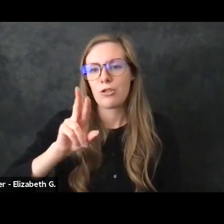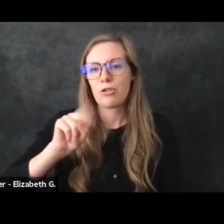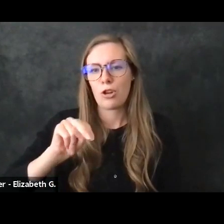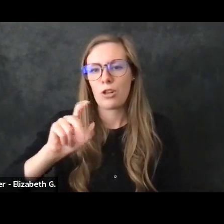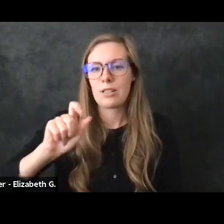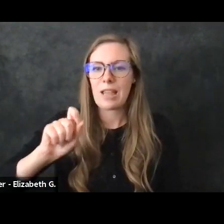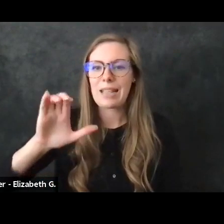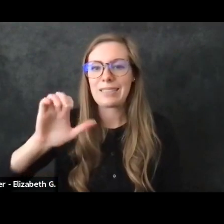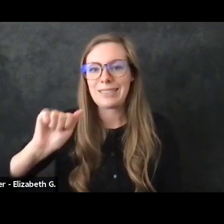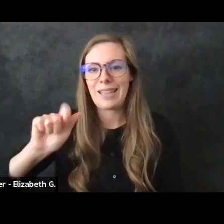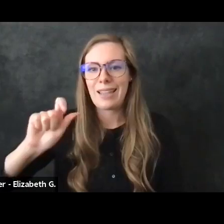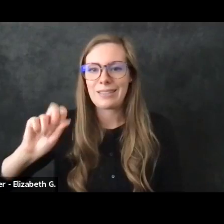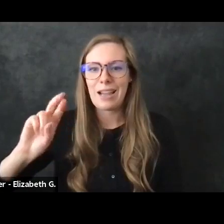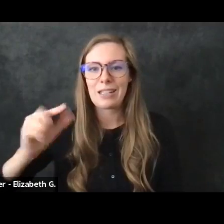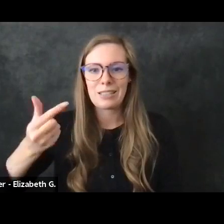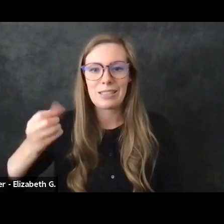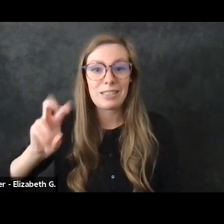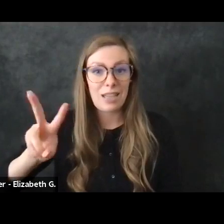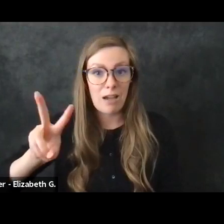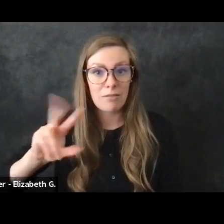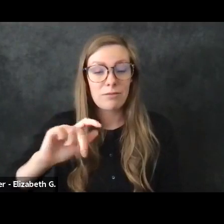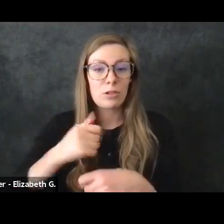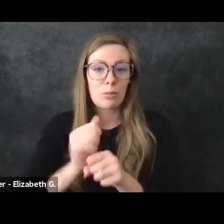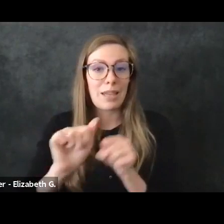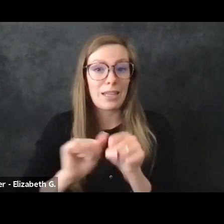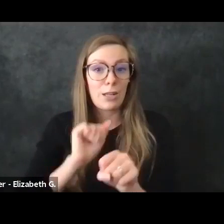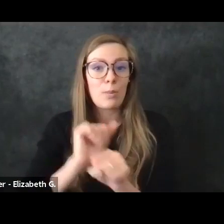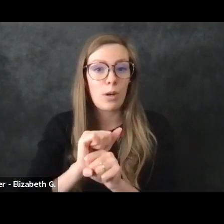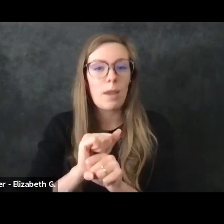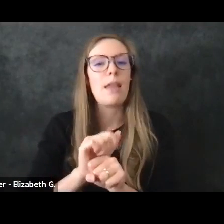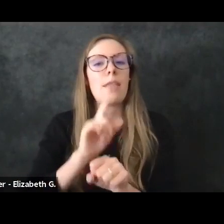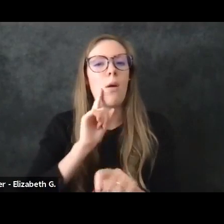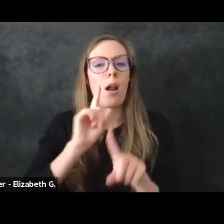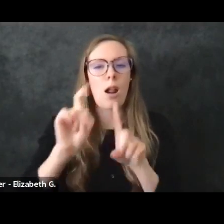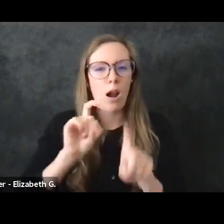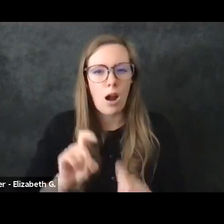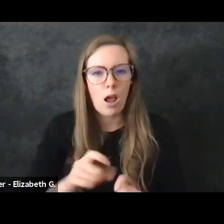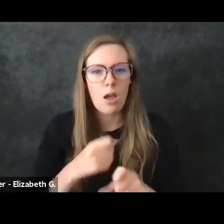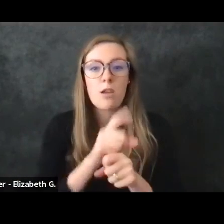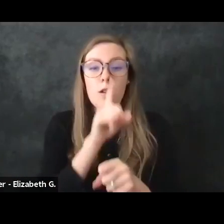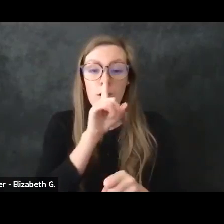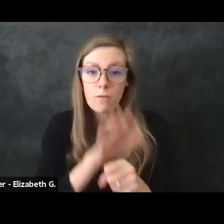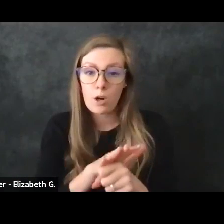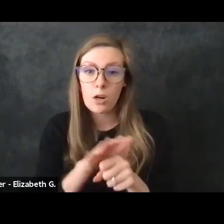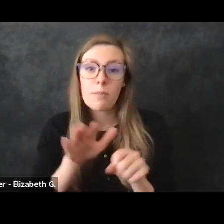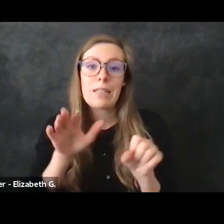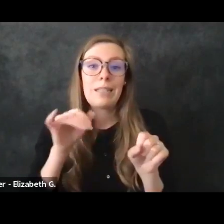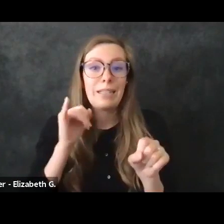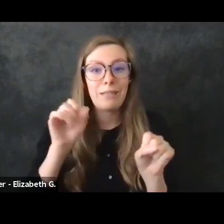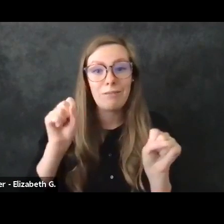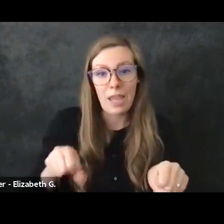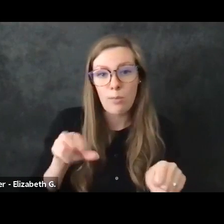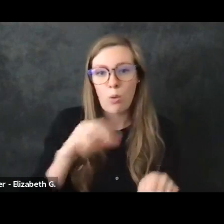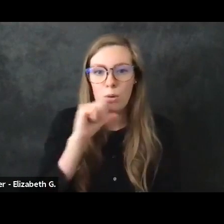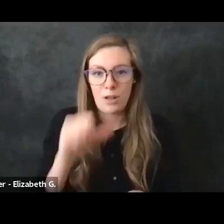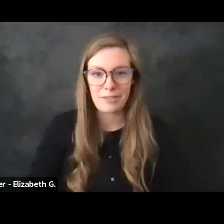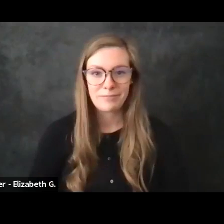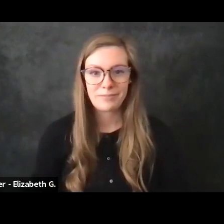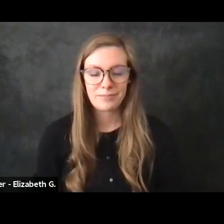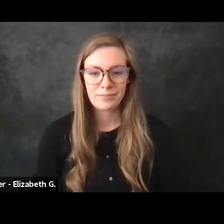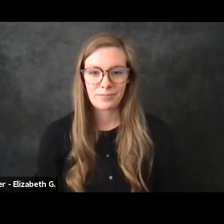myturn.ca.gov to make an appointment. You'll be asked a series of questions that will confirm that you are eligible before you can make an appointment.